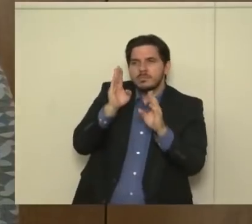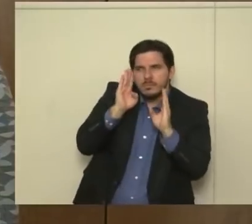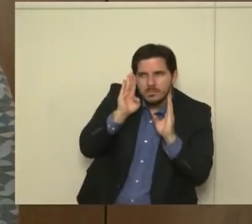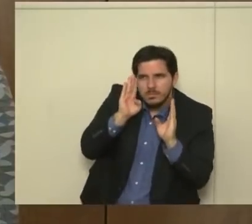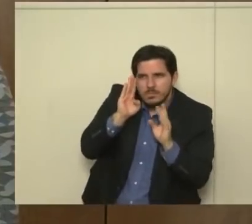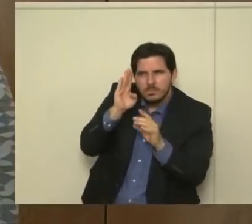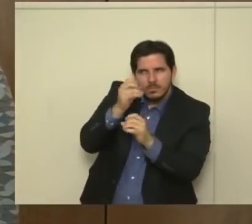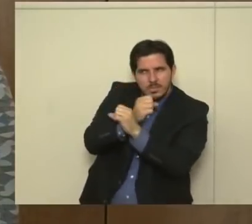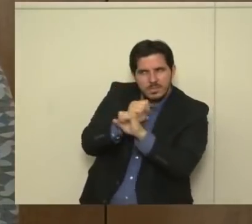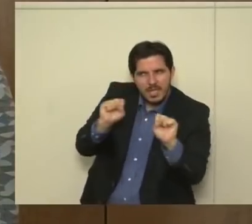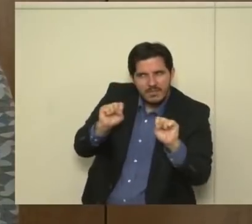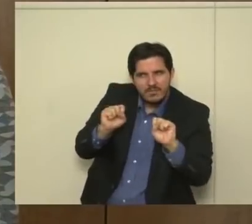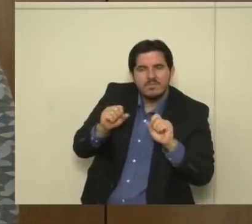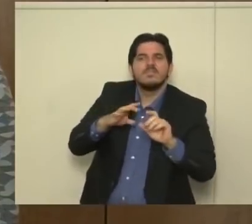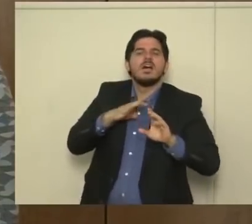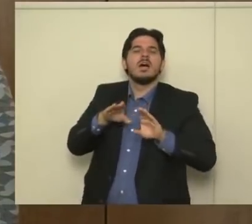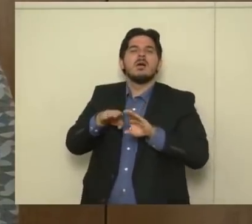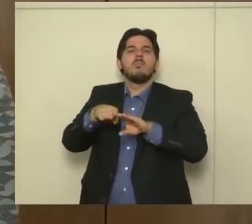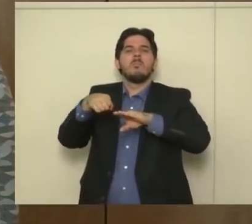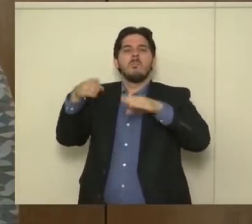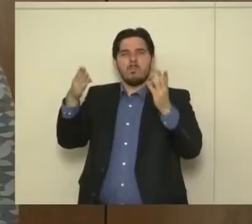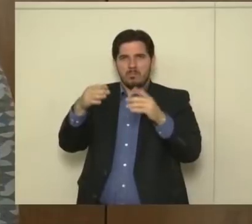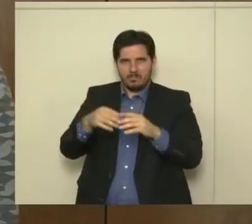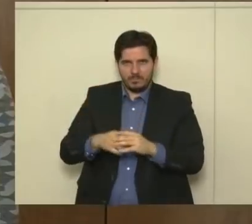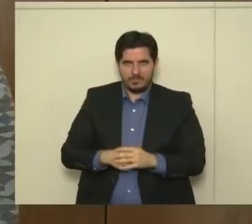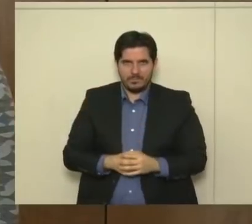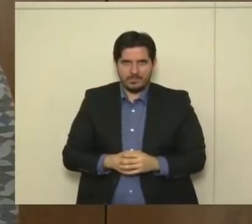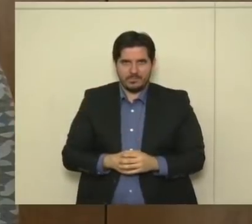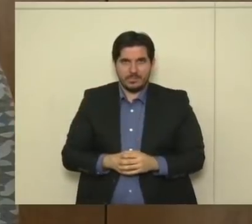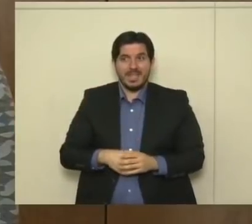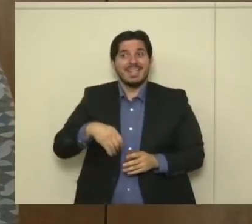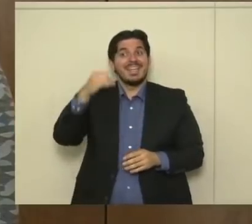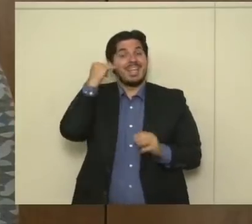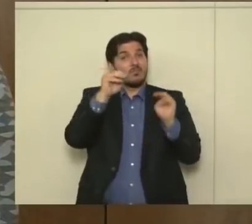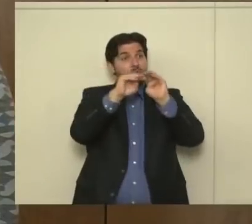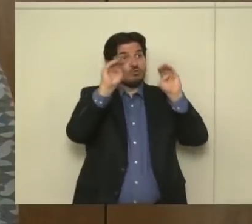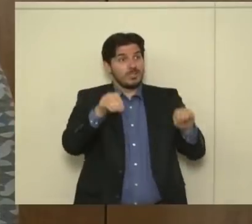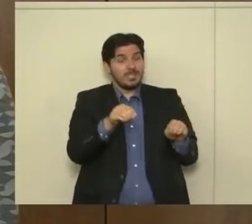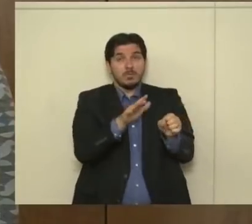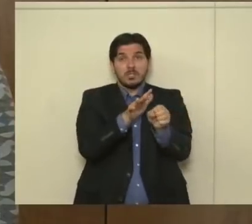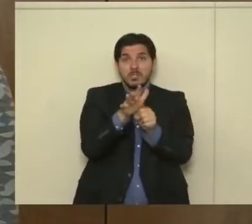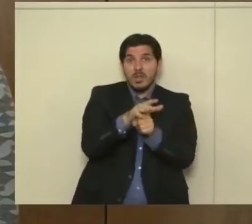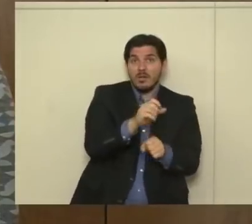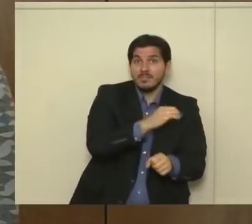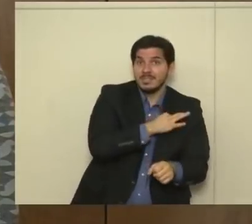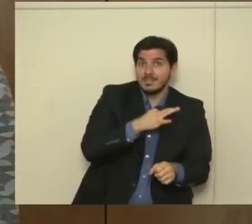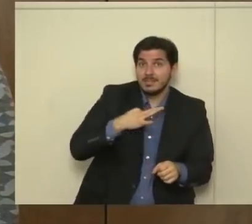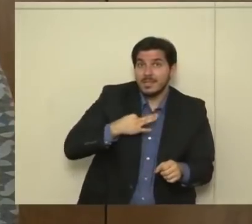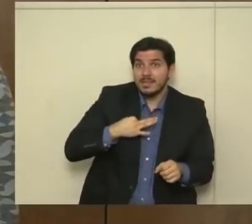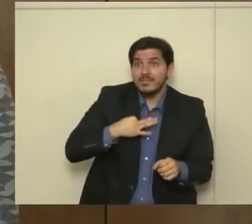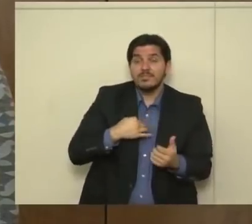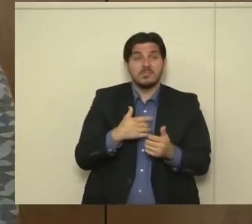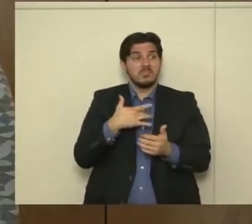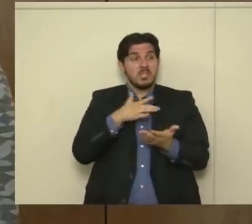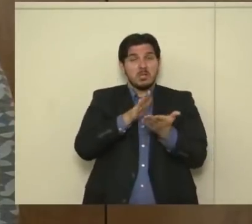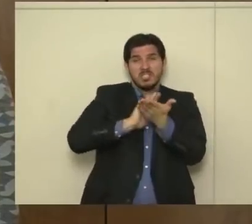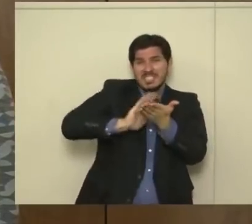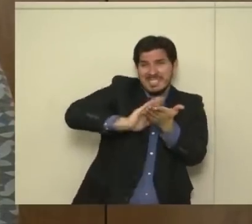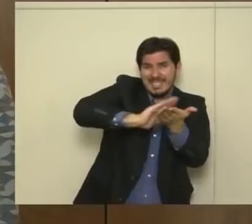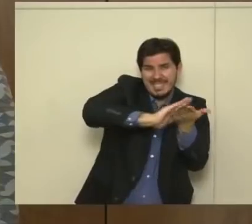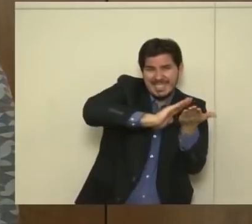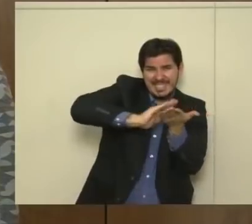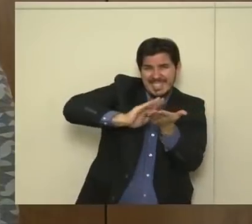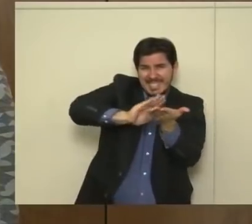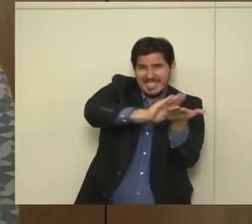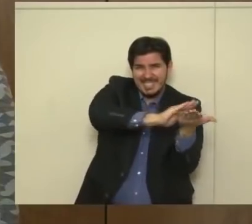Recovery Council. Museums that are ready, they are staffed up and cleaned and feel like they can